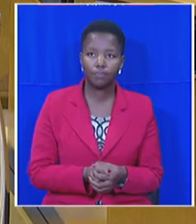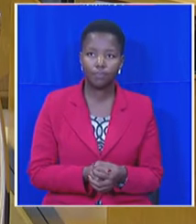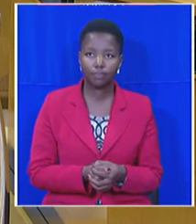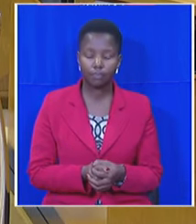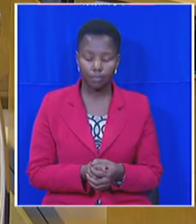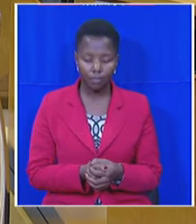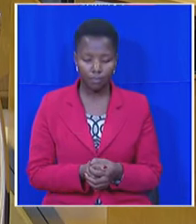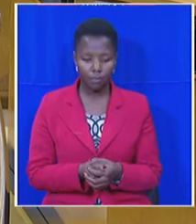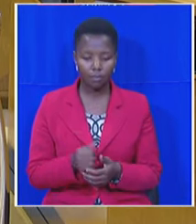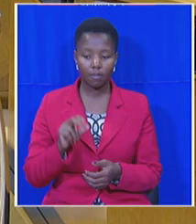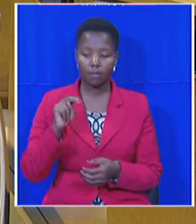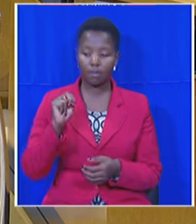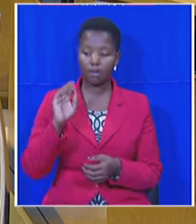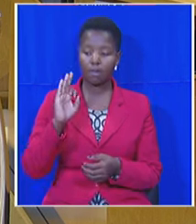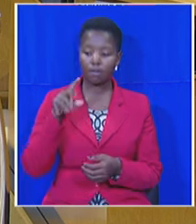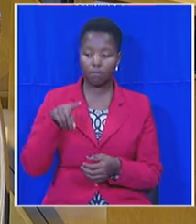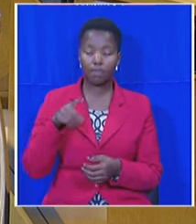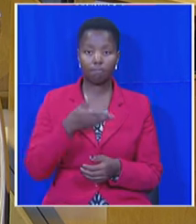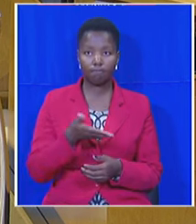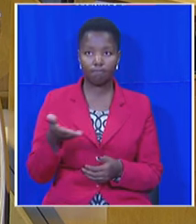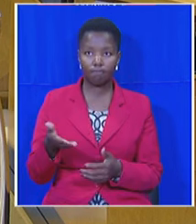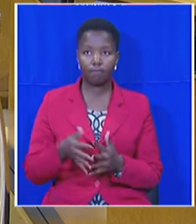Thank you, NFP.